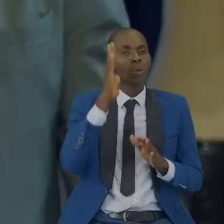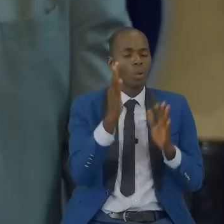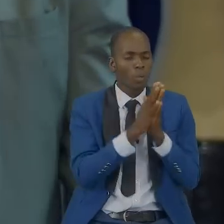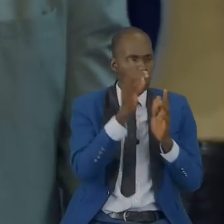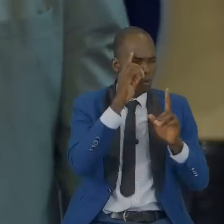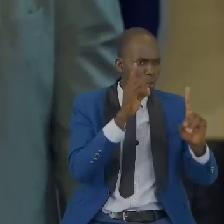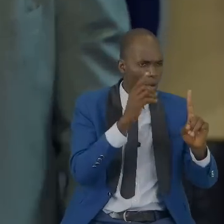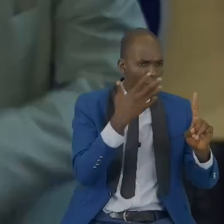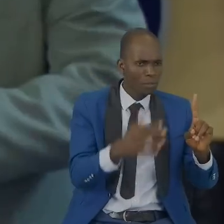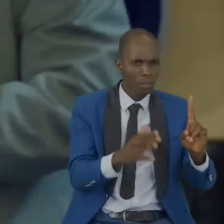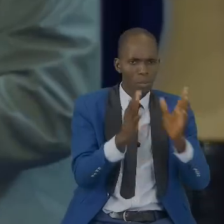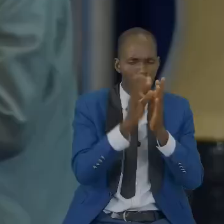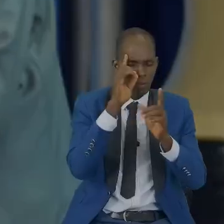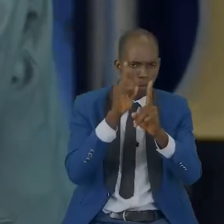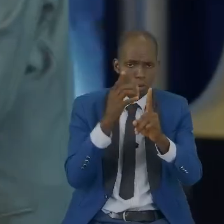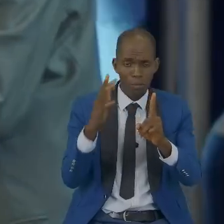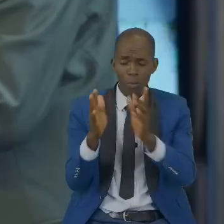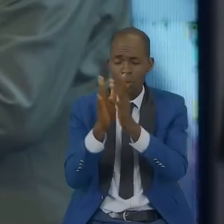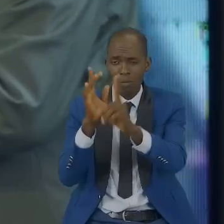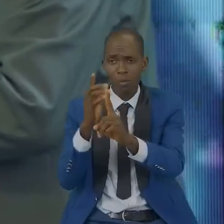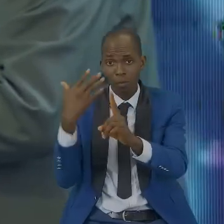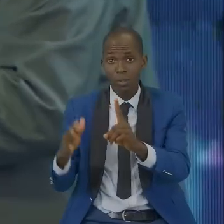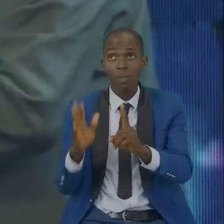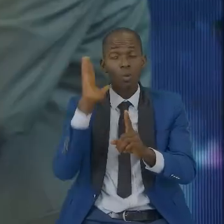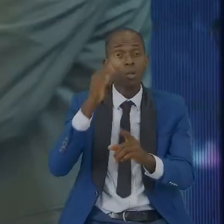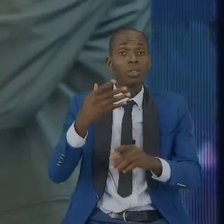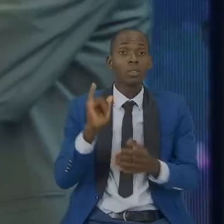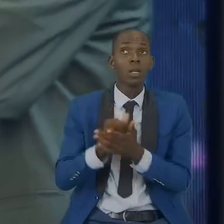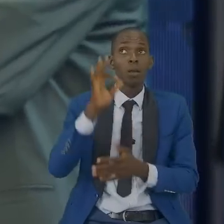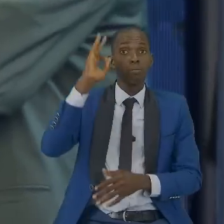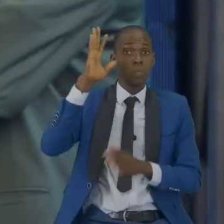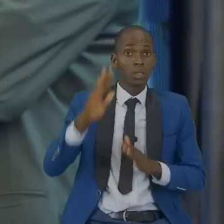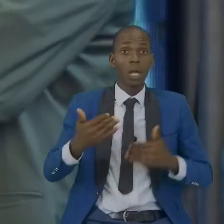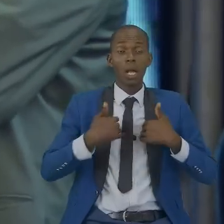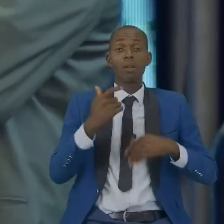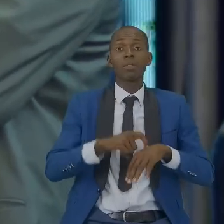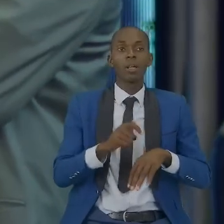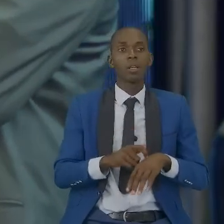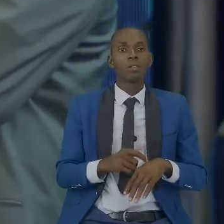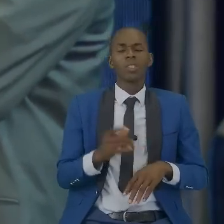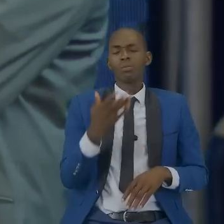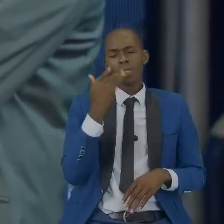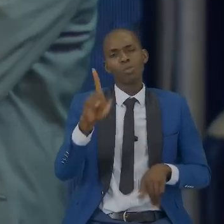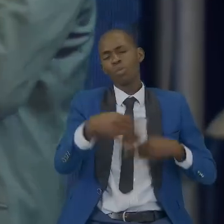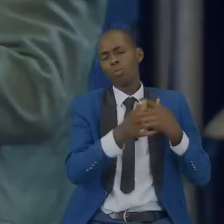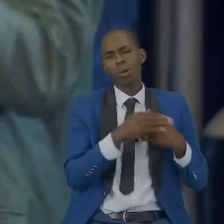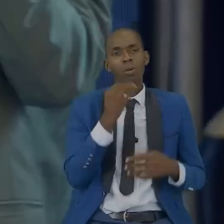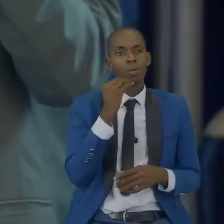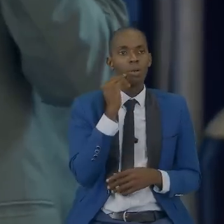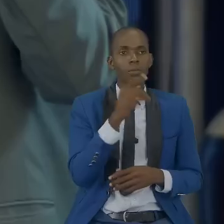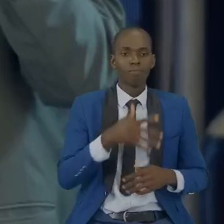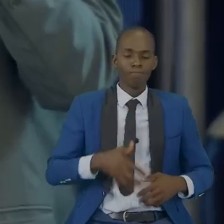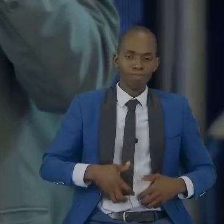go away? And then you become offended, you are swollen, and you are swollen with anger, and